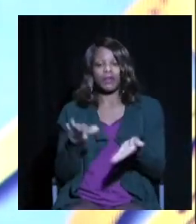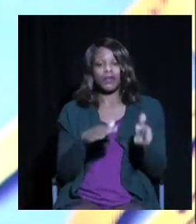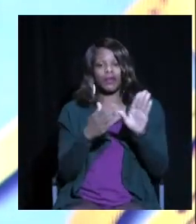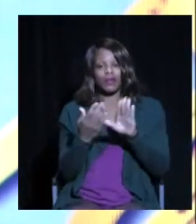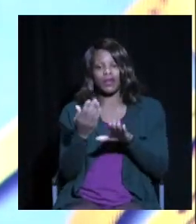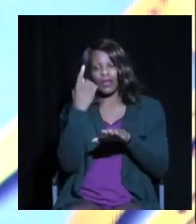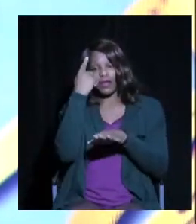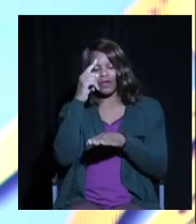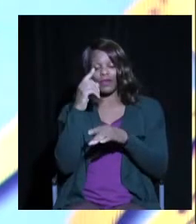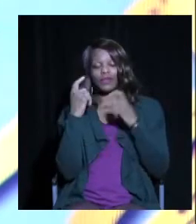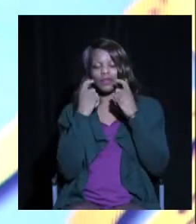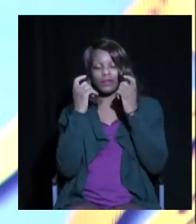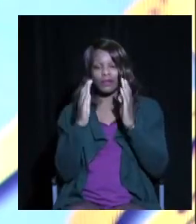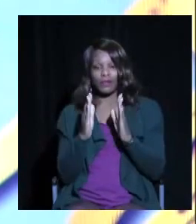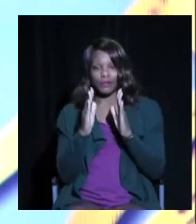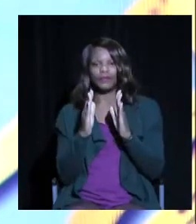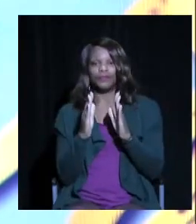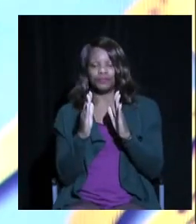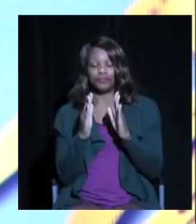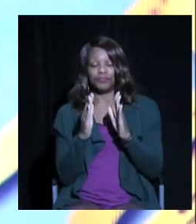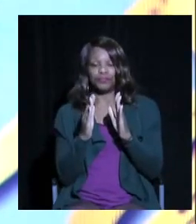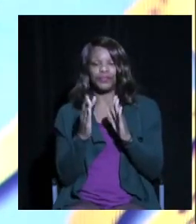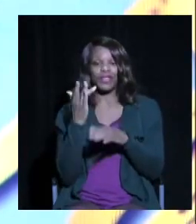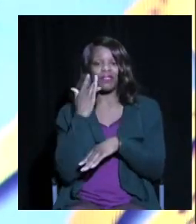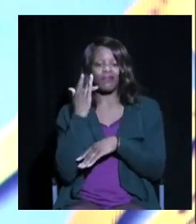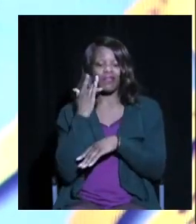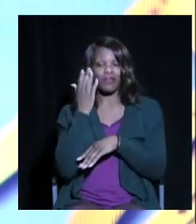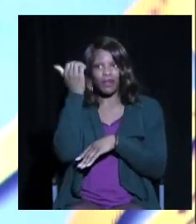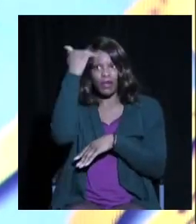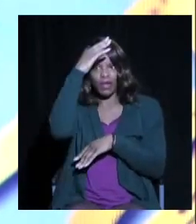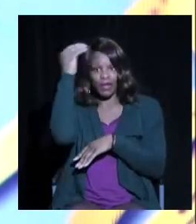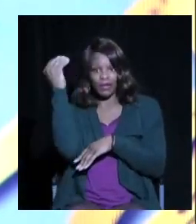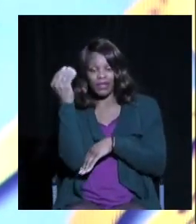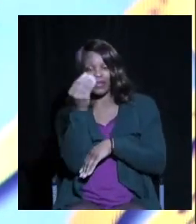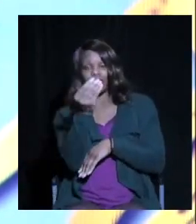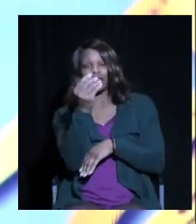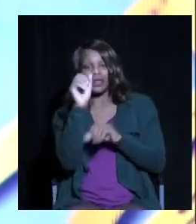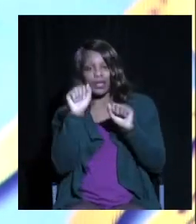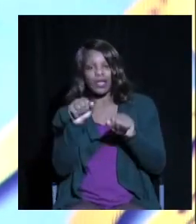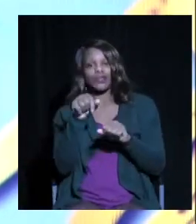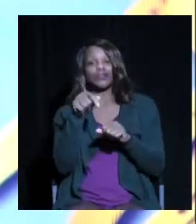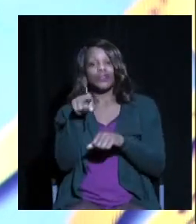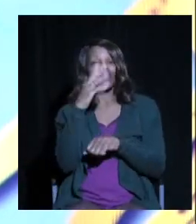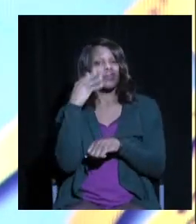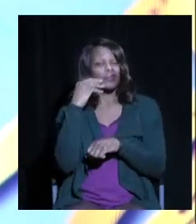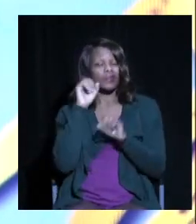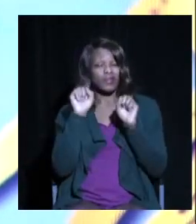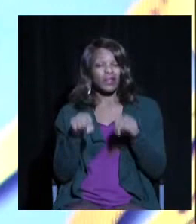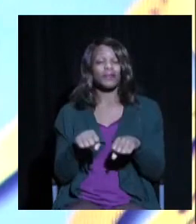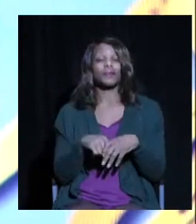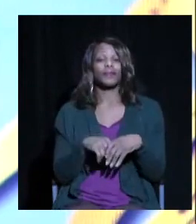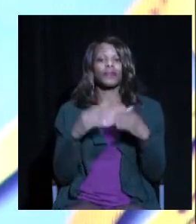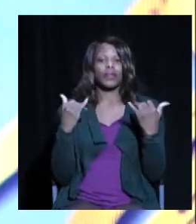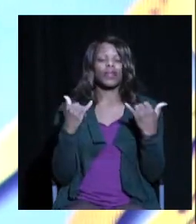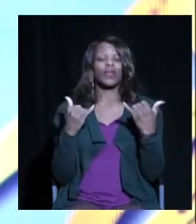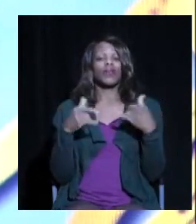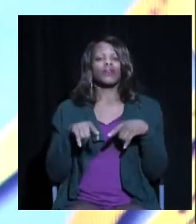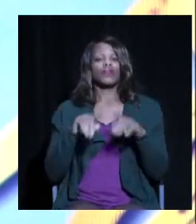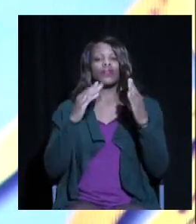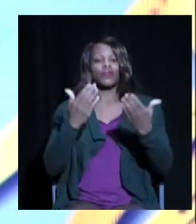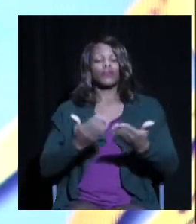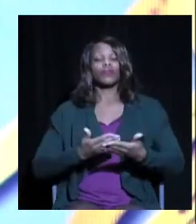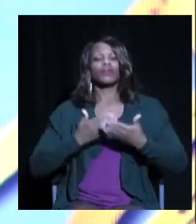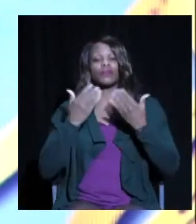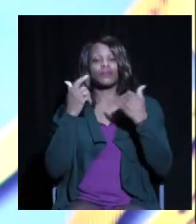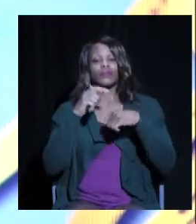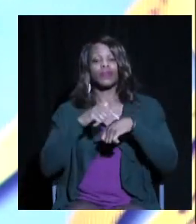the grave. And that favor that God gives freely can be yours. Right now, during this time of invitation, you should